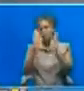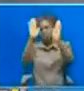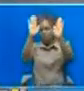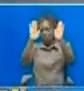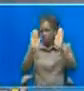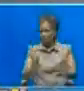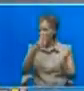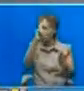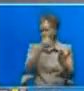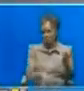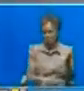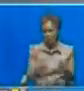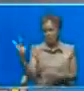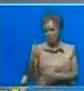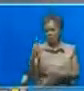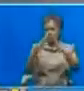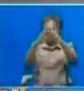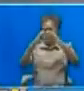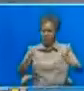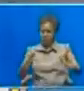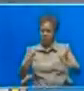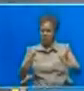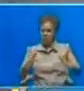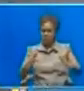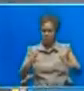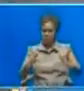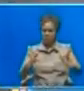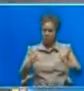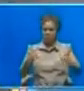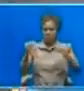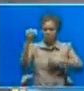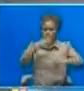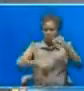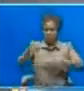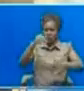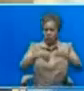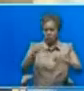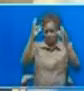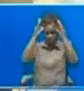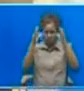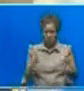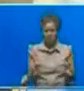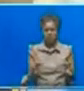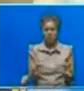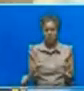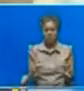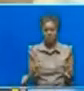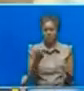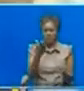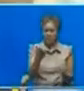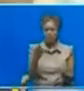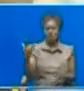that the two houses should have had a contribution to the bill. Yeah, those are the